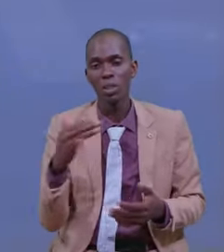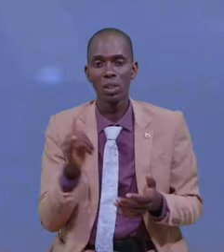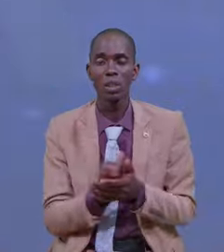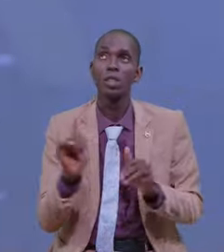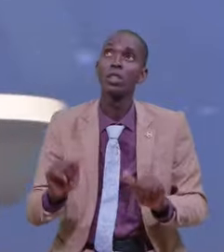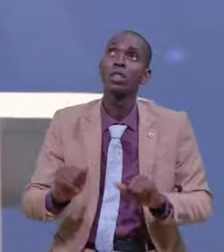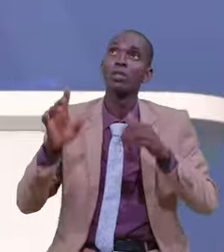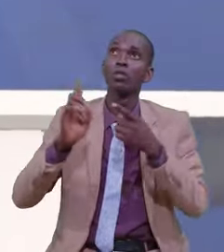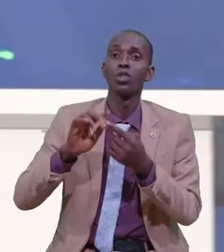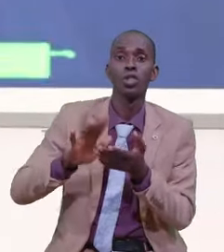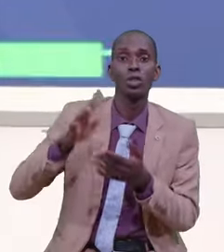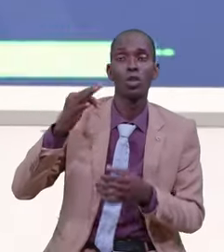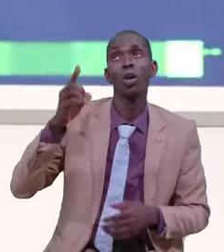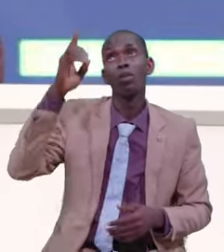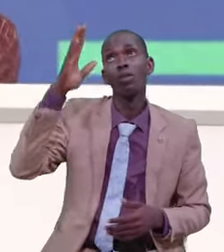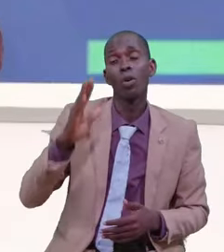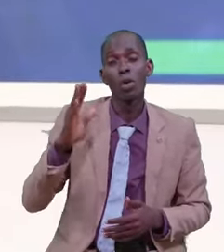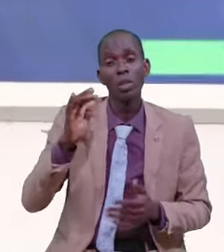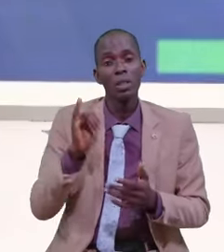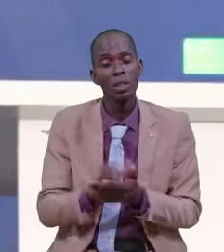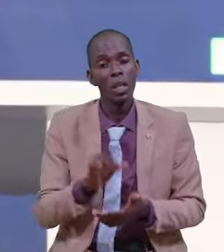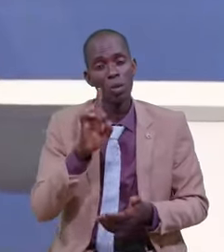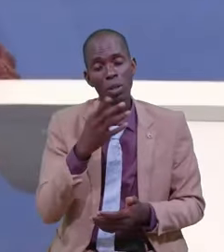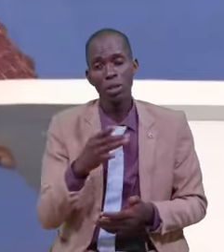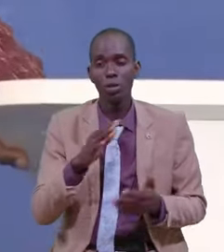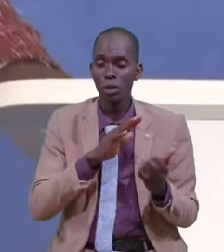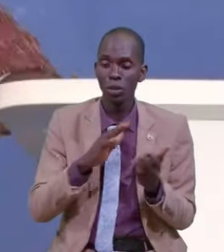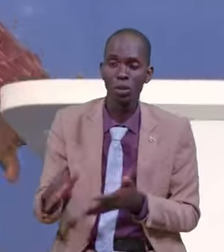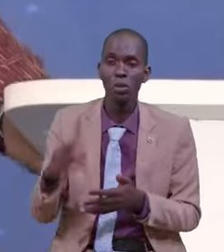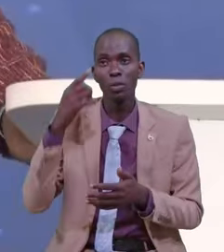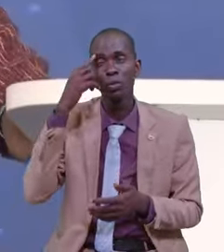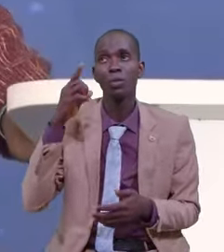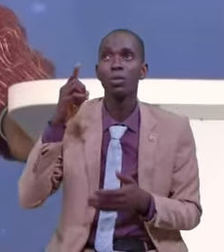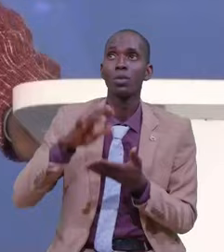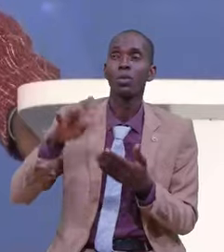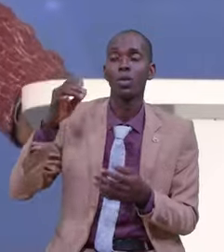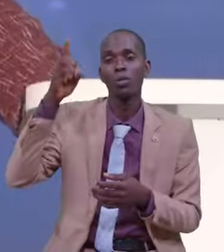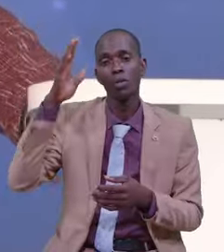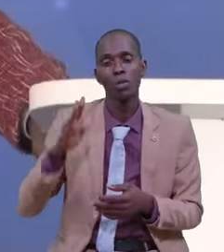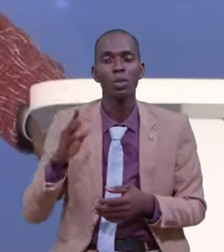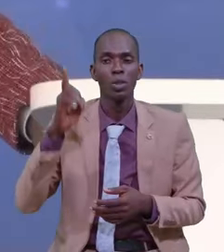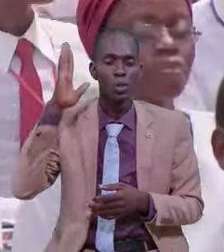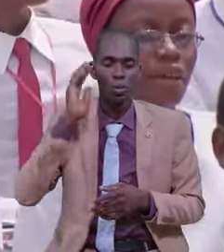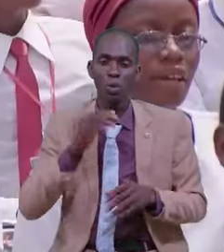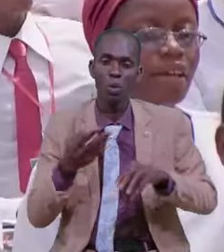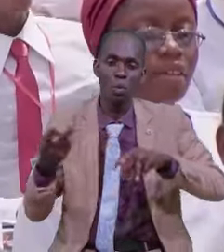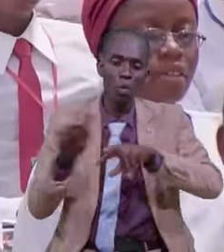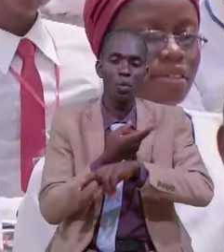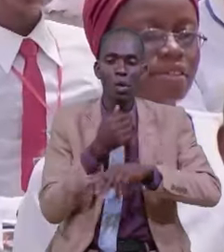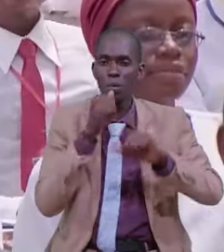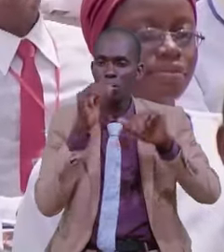to multiply the blessedness of effectiveness in your life in Jesus'